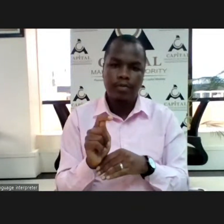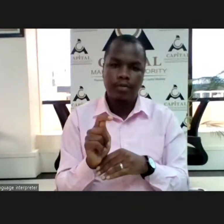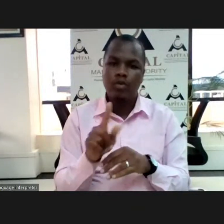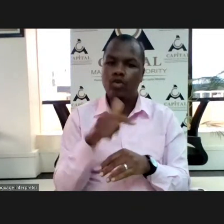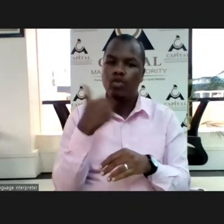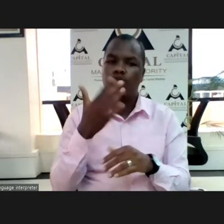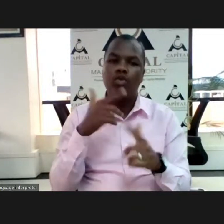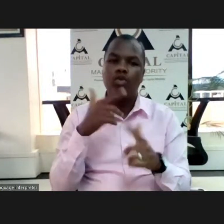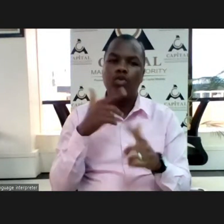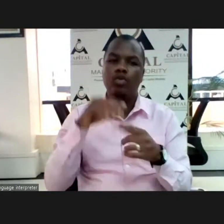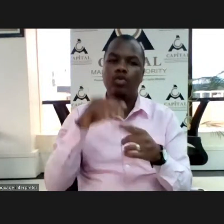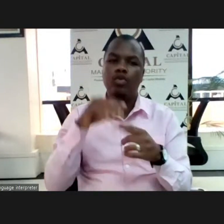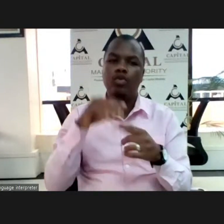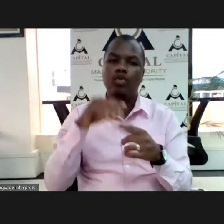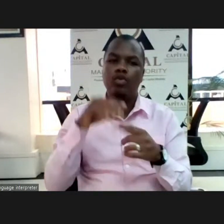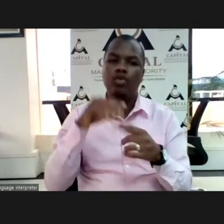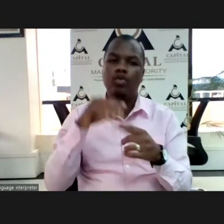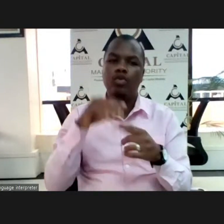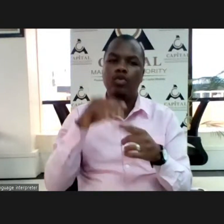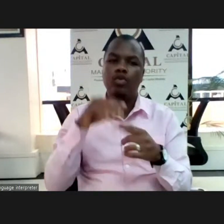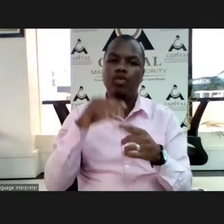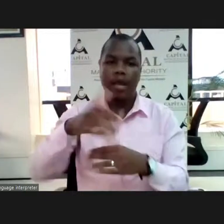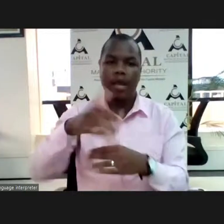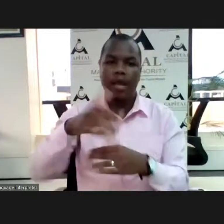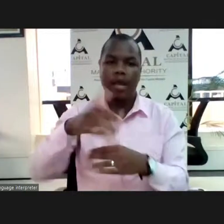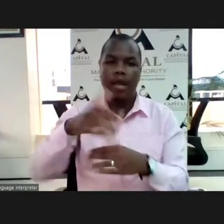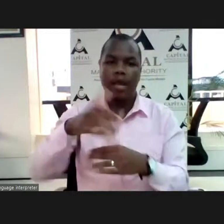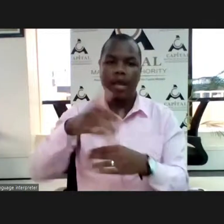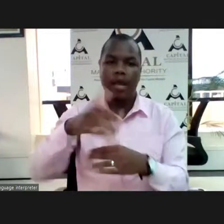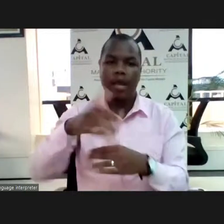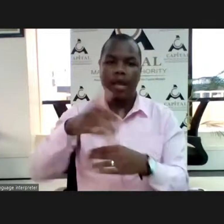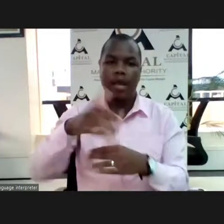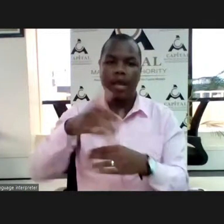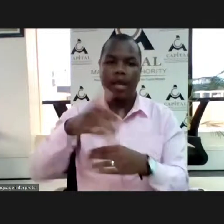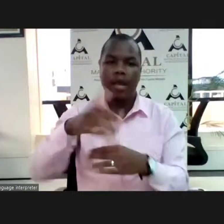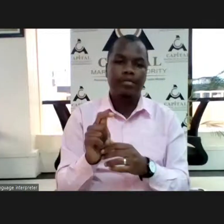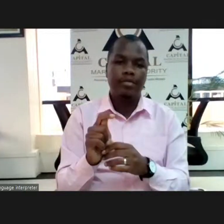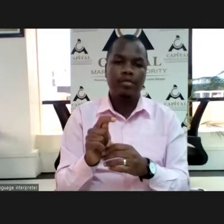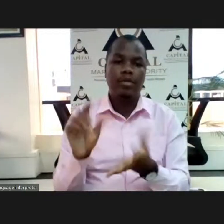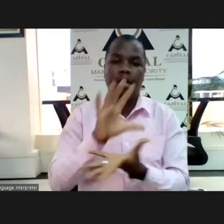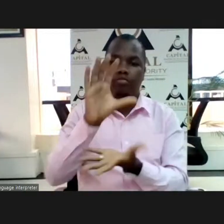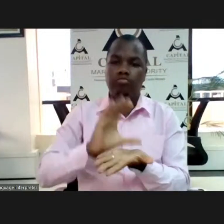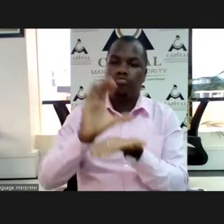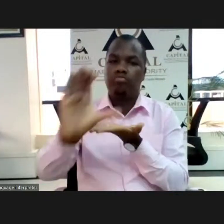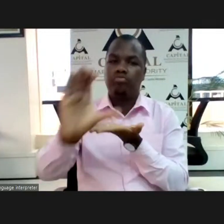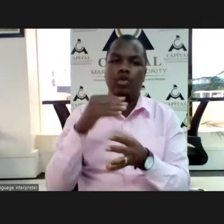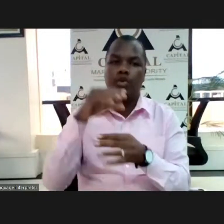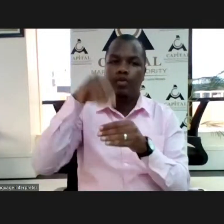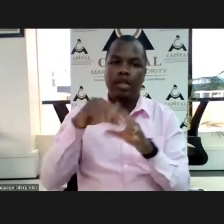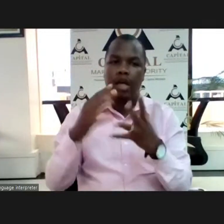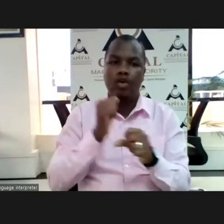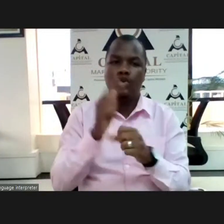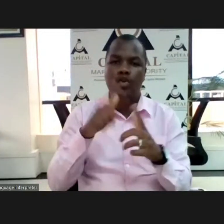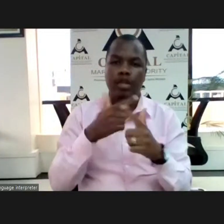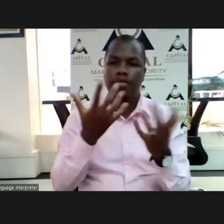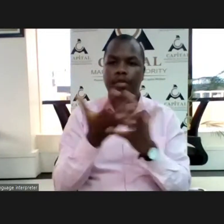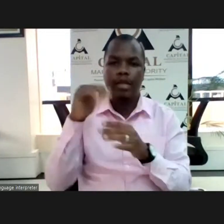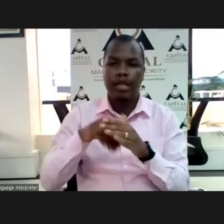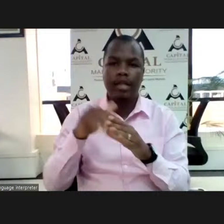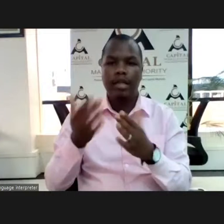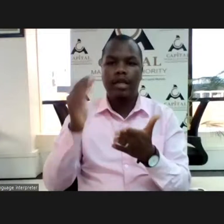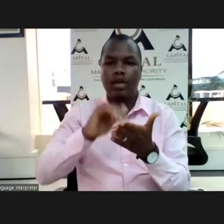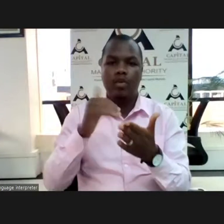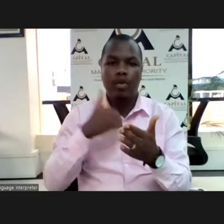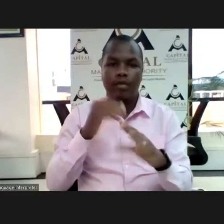back, even locally, might not have the tidy lump sum that you would want to invest in. How do you then bring in? Again, we